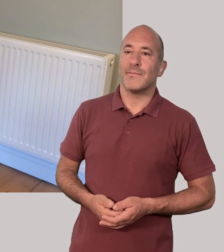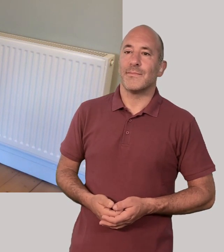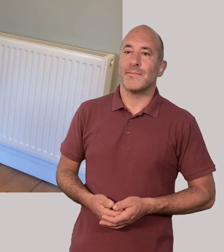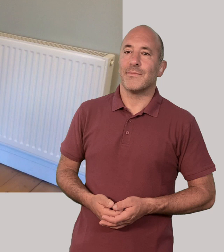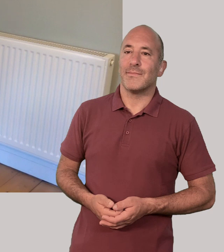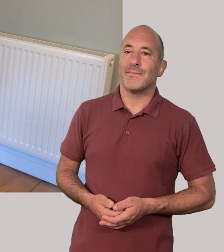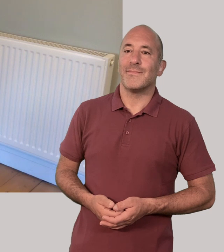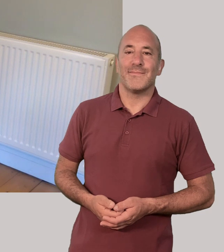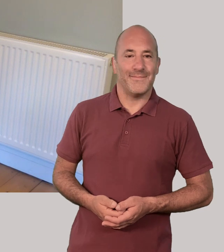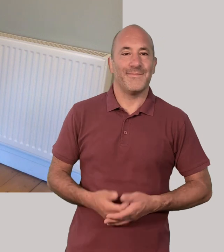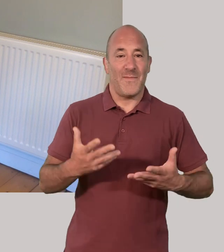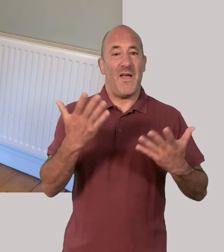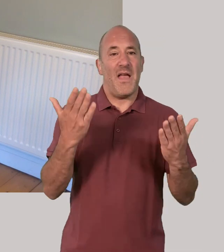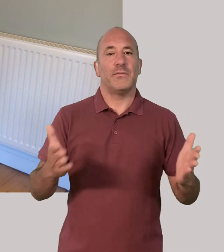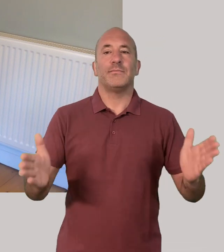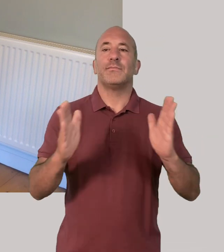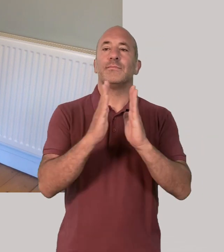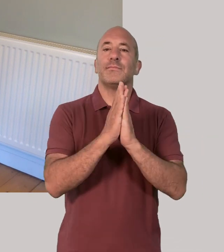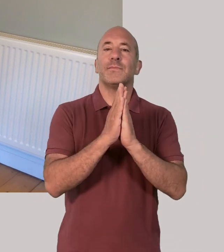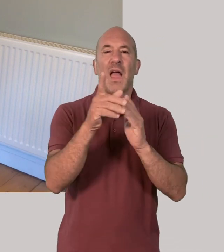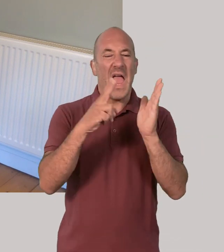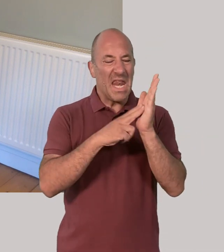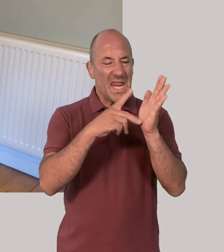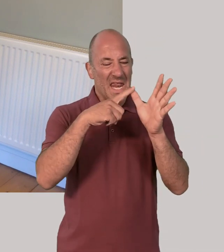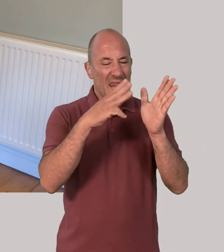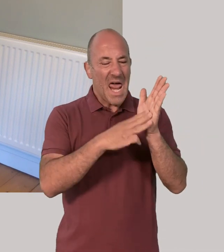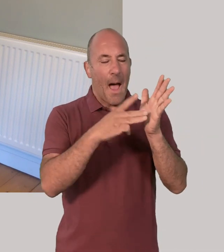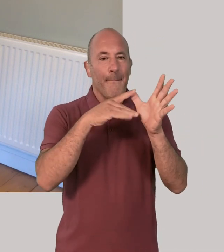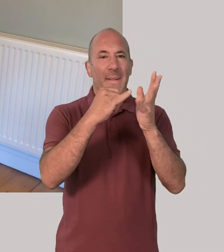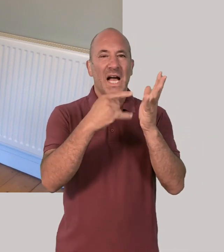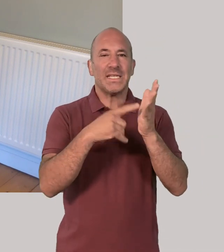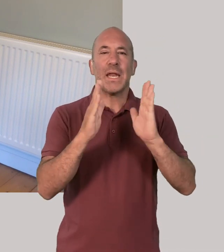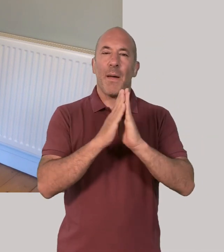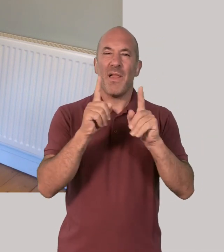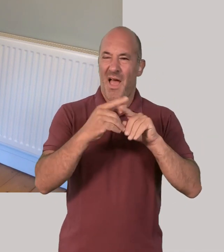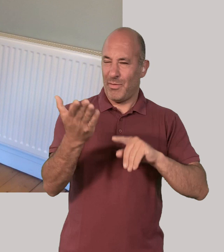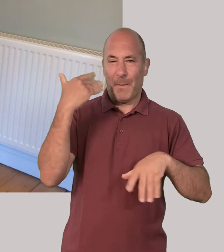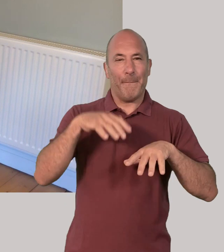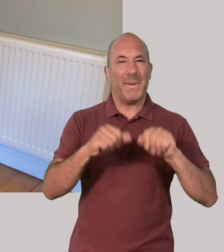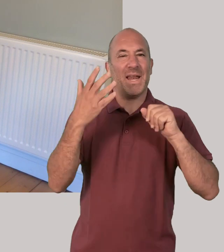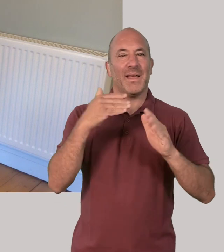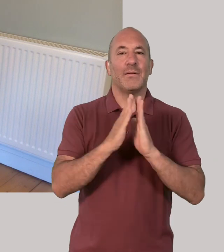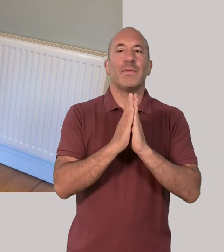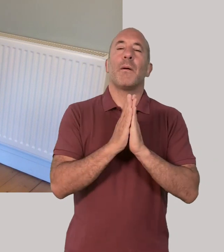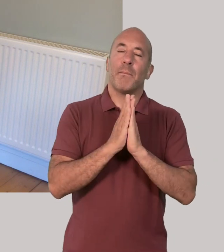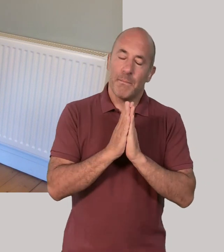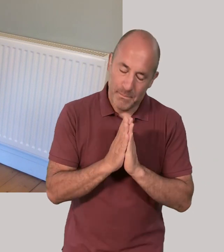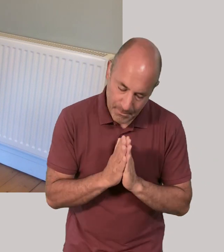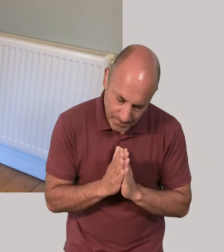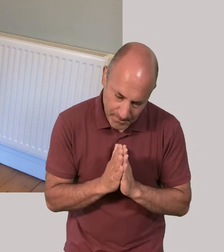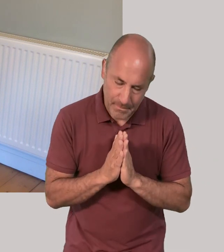And then we're going to bring our hands together in Namaste, like we did at the beginning. And we're going to do a little bow to